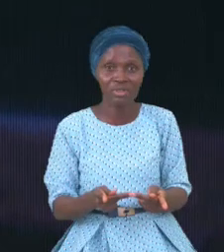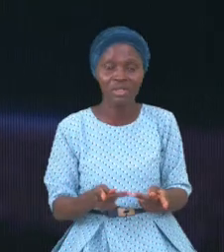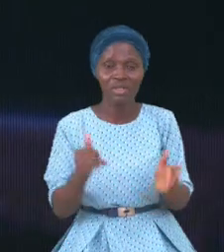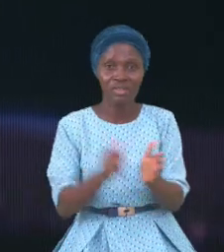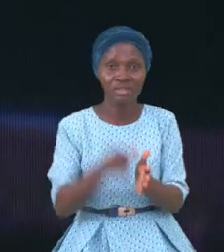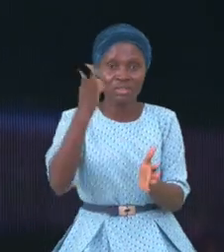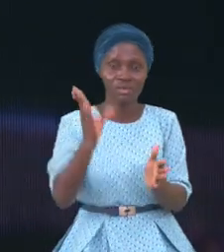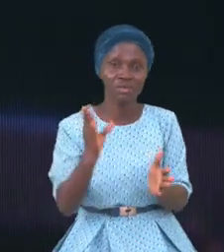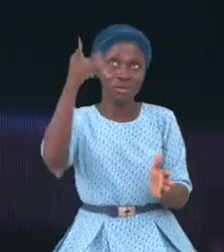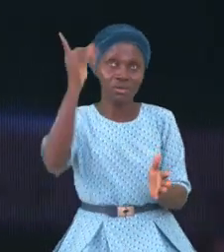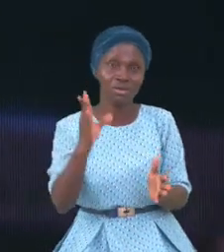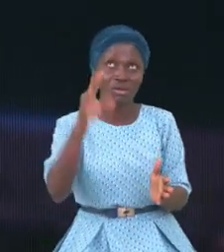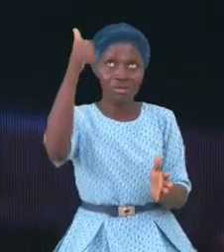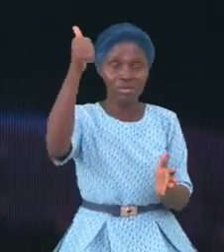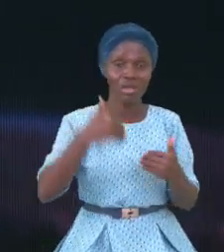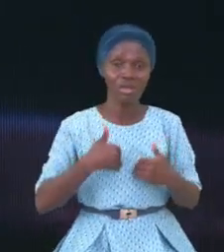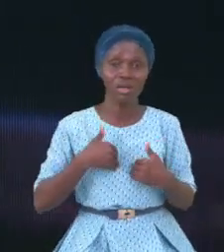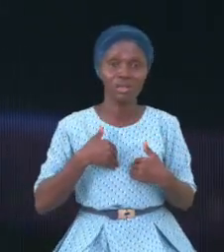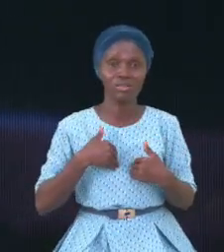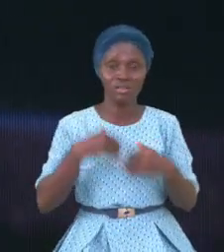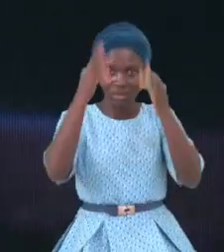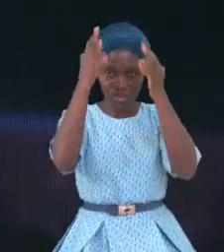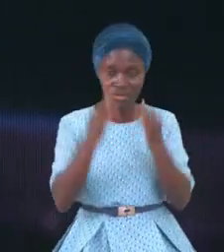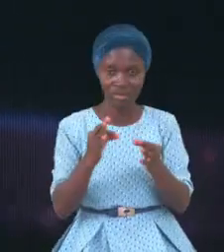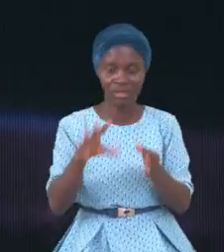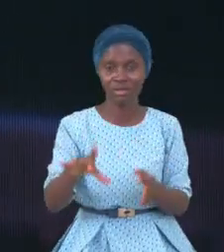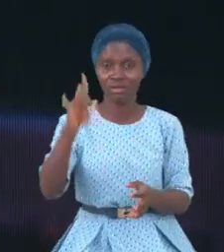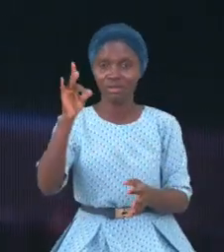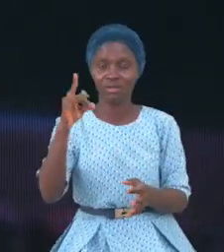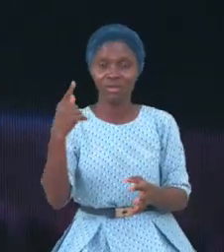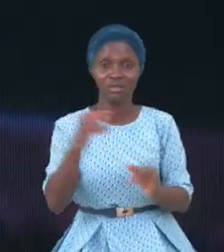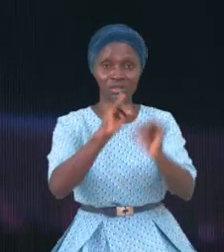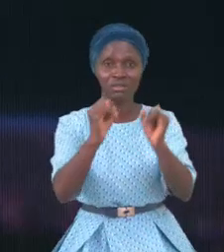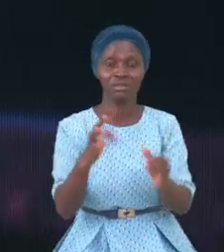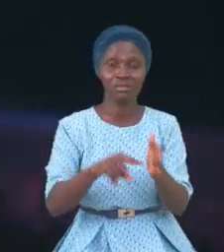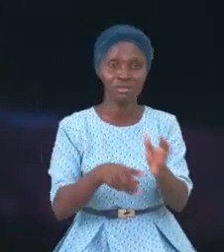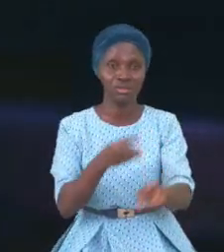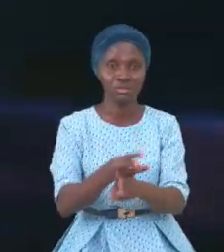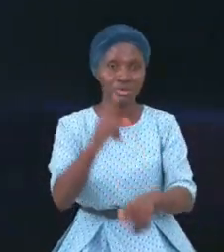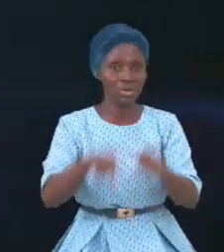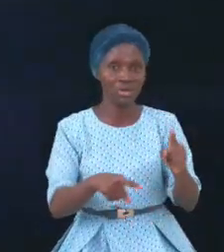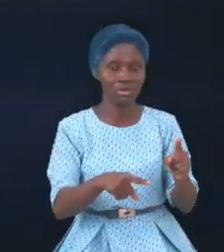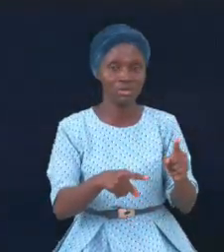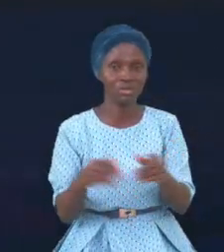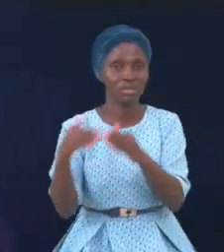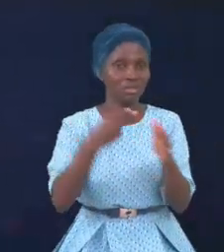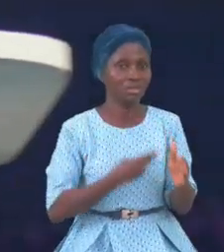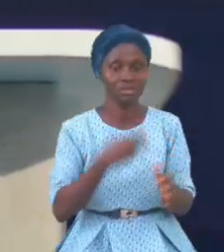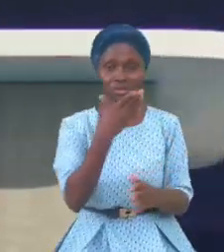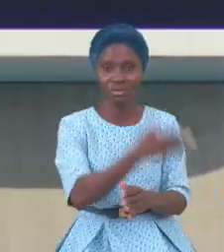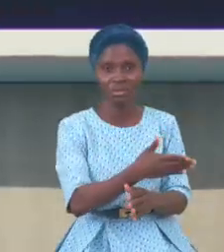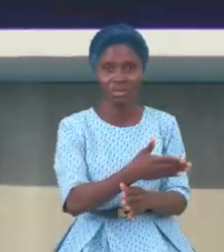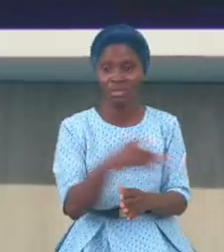God, strange God, the God of this world cannot take us there. They said, make us